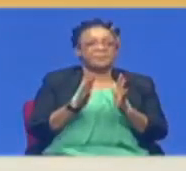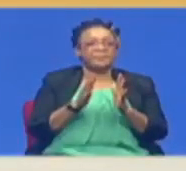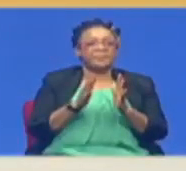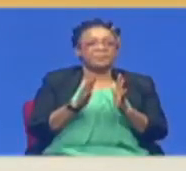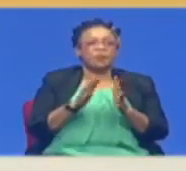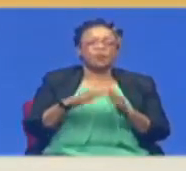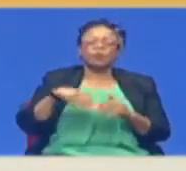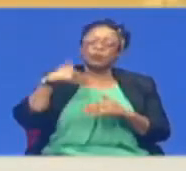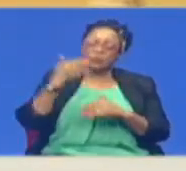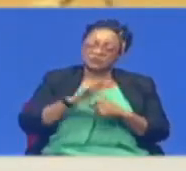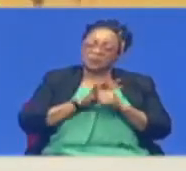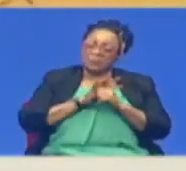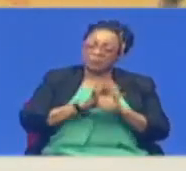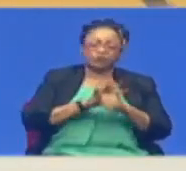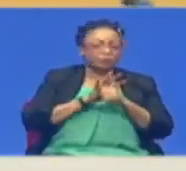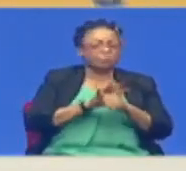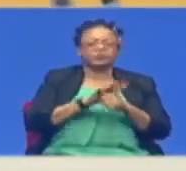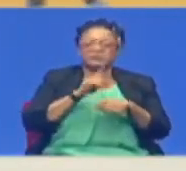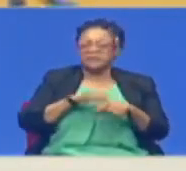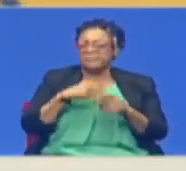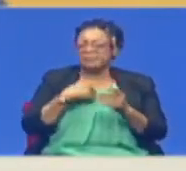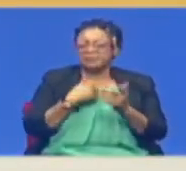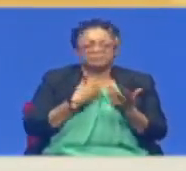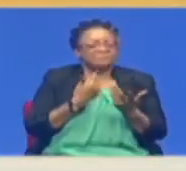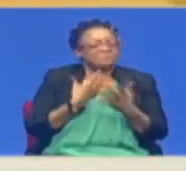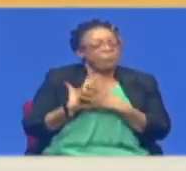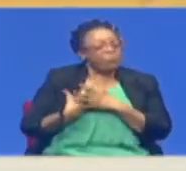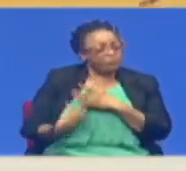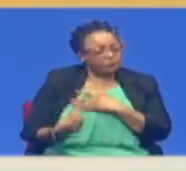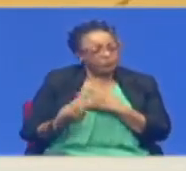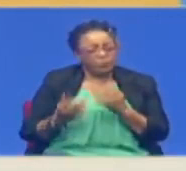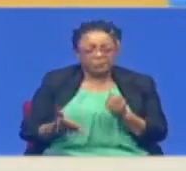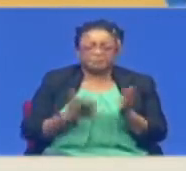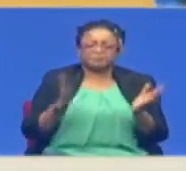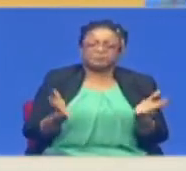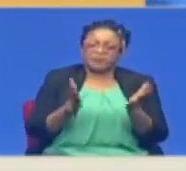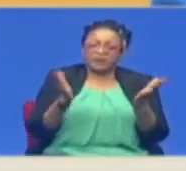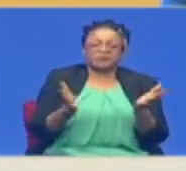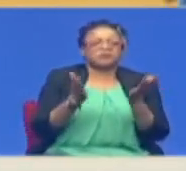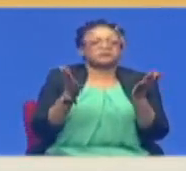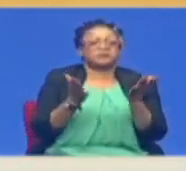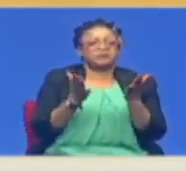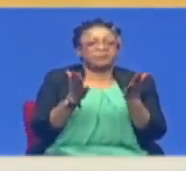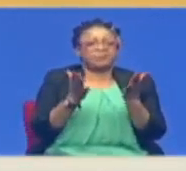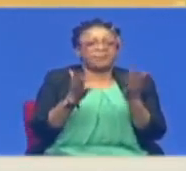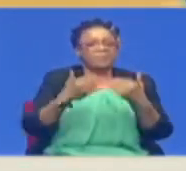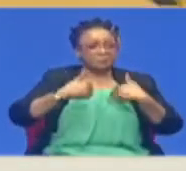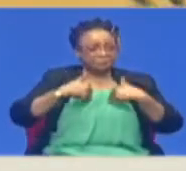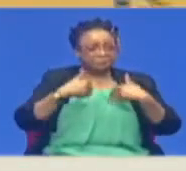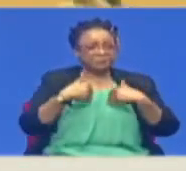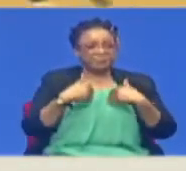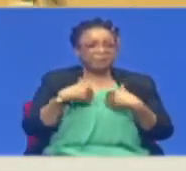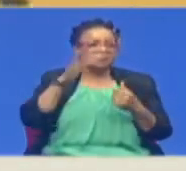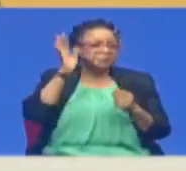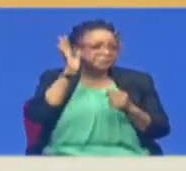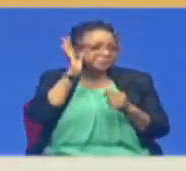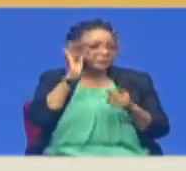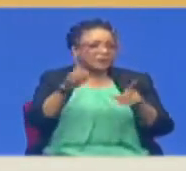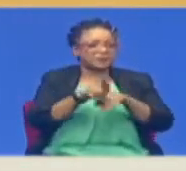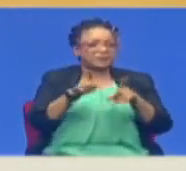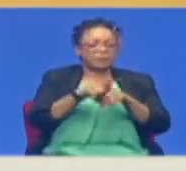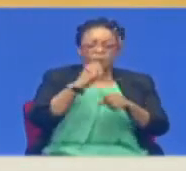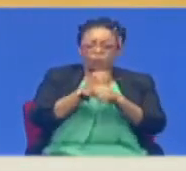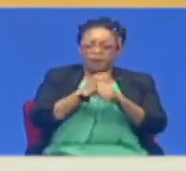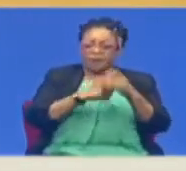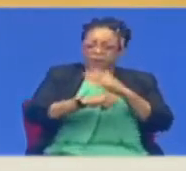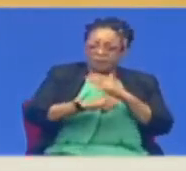Every time nikiwa up, nikiwa down, bado tu anazidi kunipush. Na mimi hiyo kumsikiza kutia bidii ndio